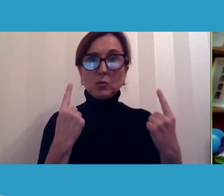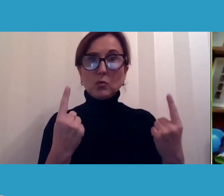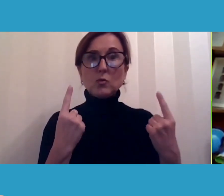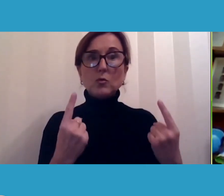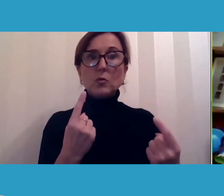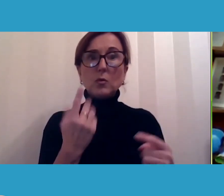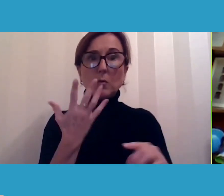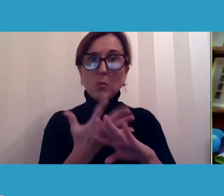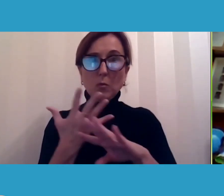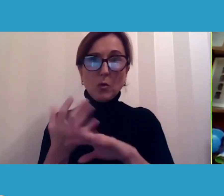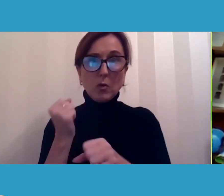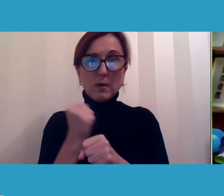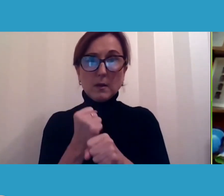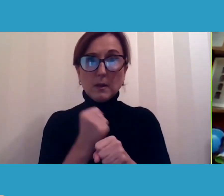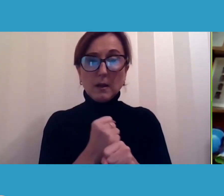We